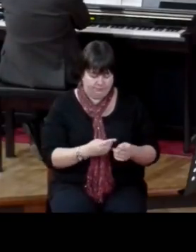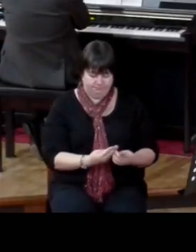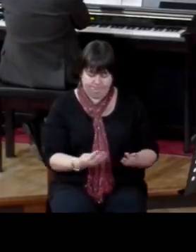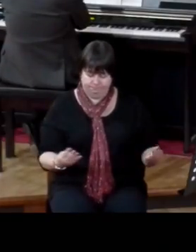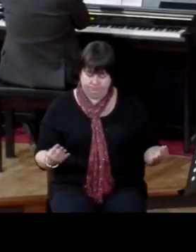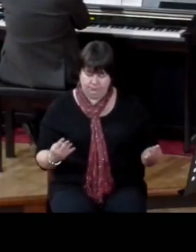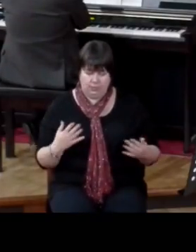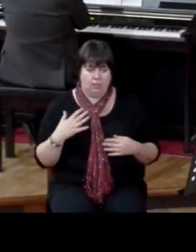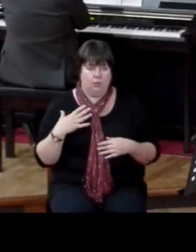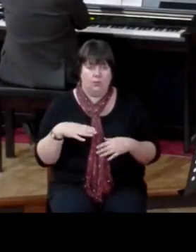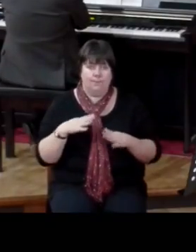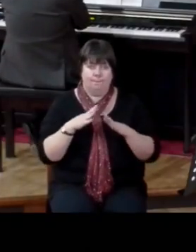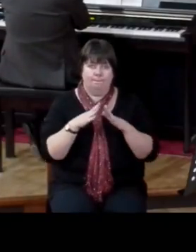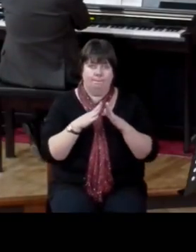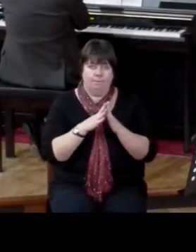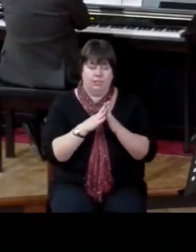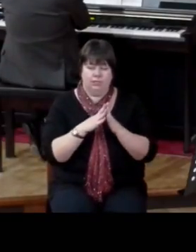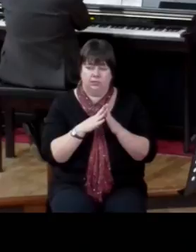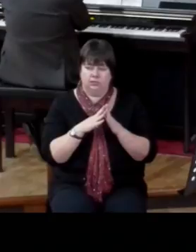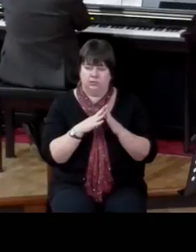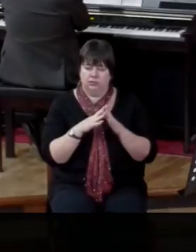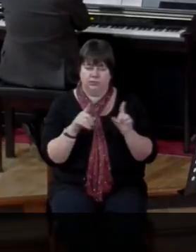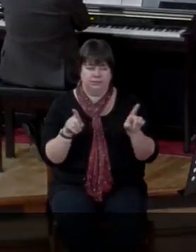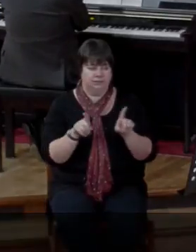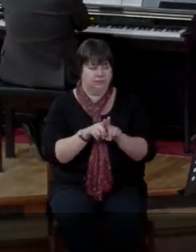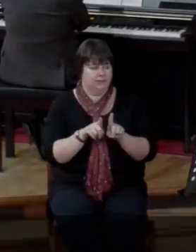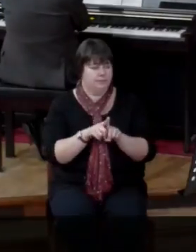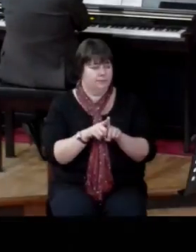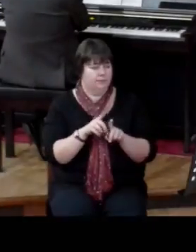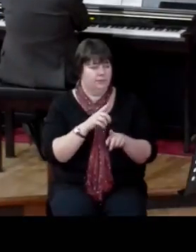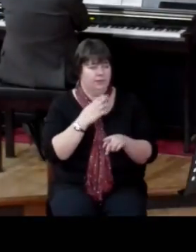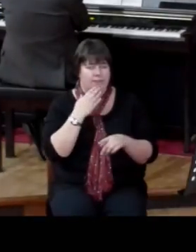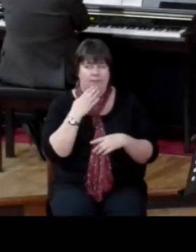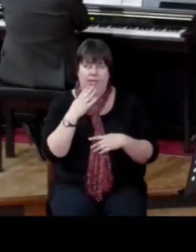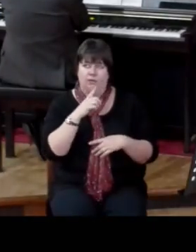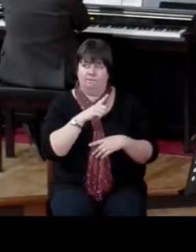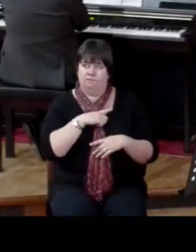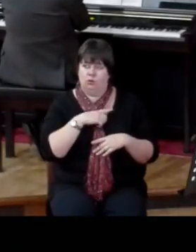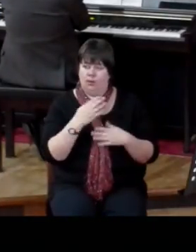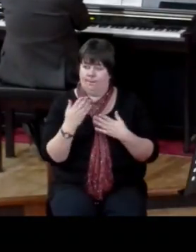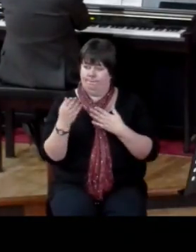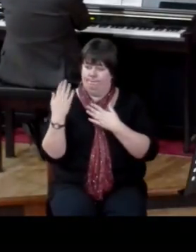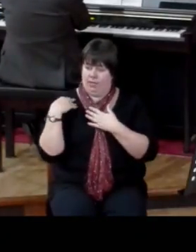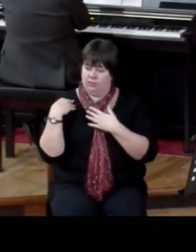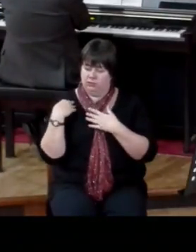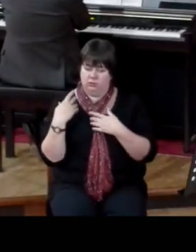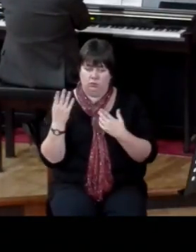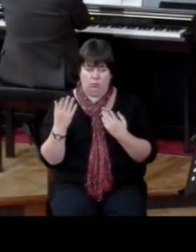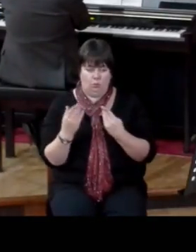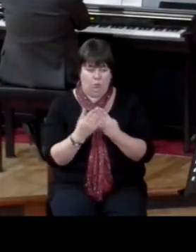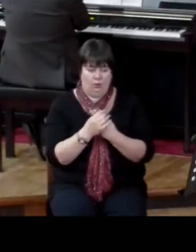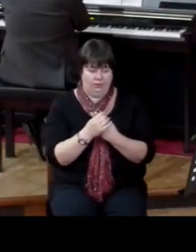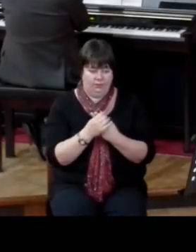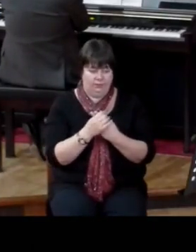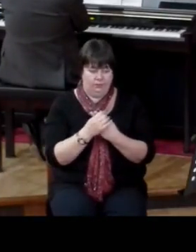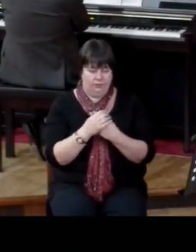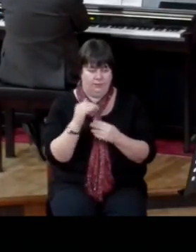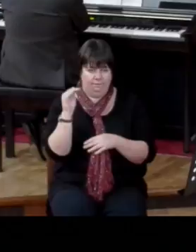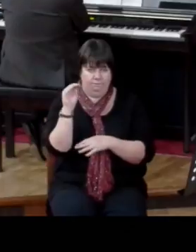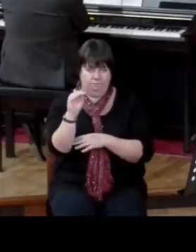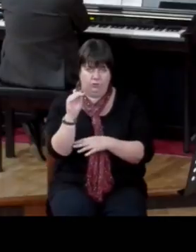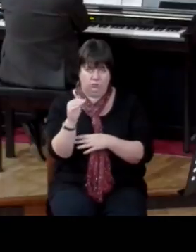will be a sign to you of our thankfulness for the past, coupled with a commitment towards the